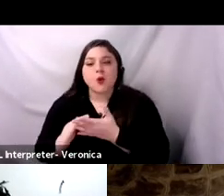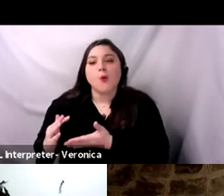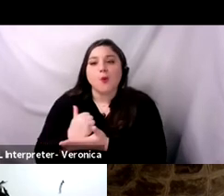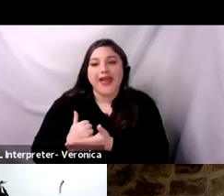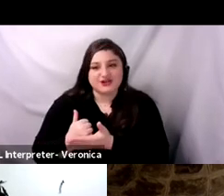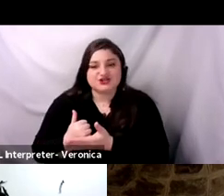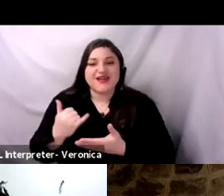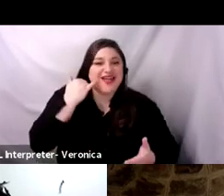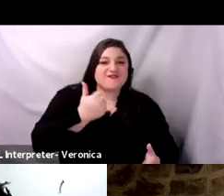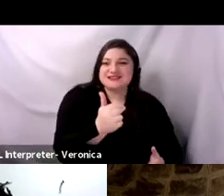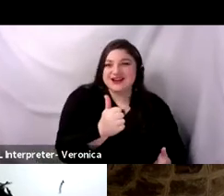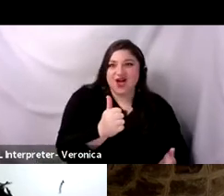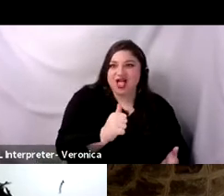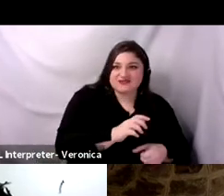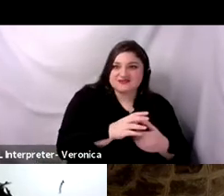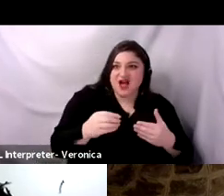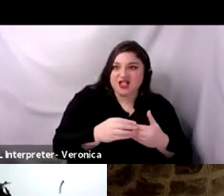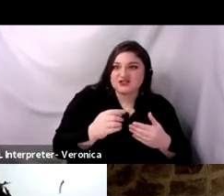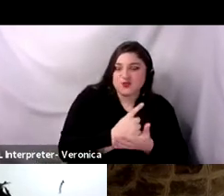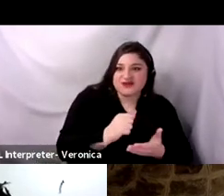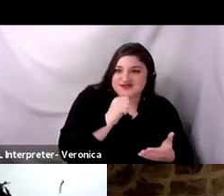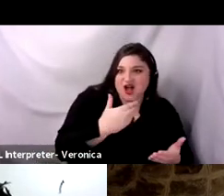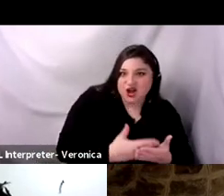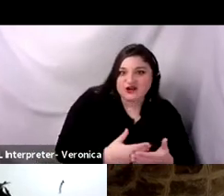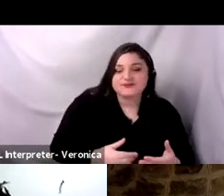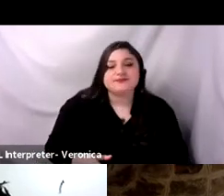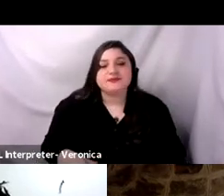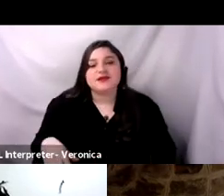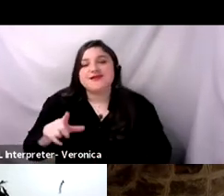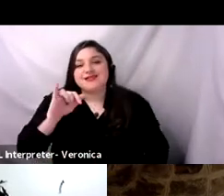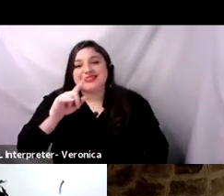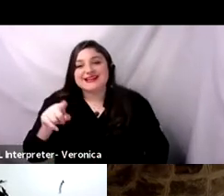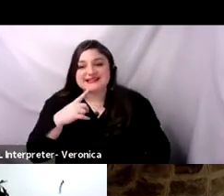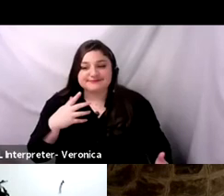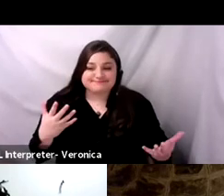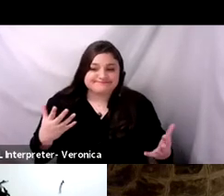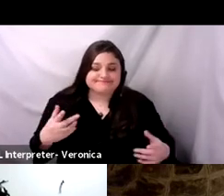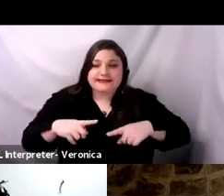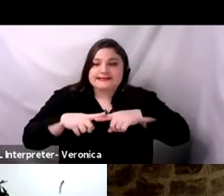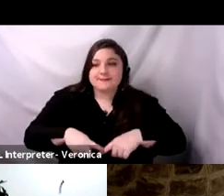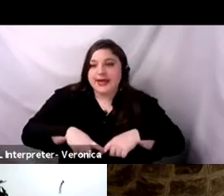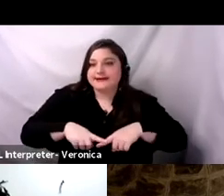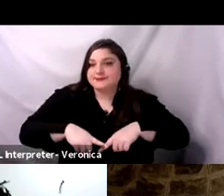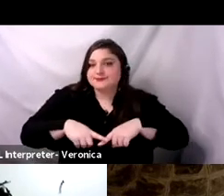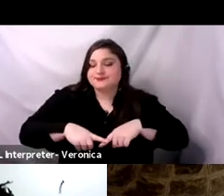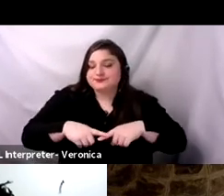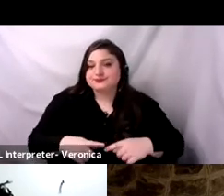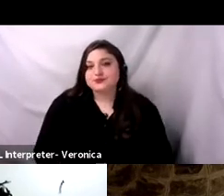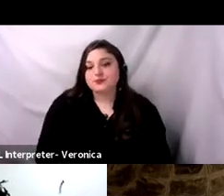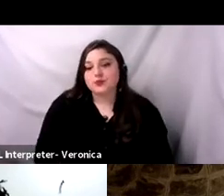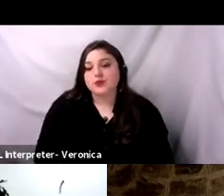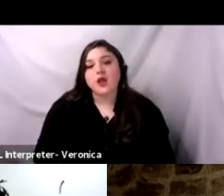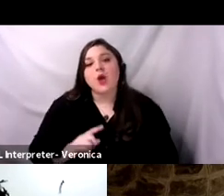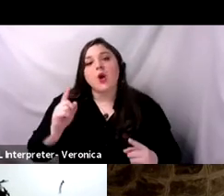Well, I think it would depend on who you ask. But essentially, we look at